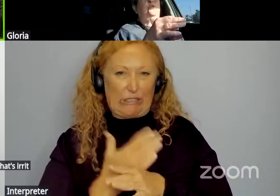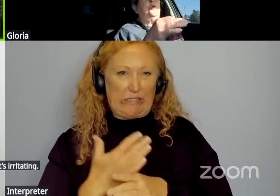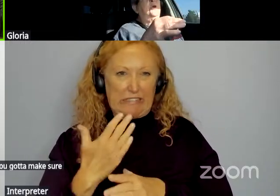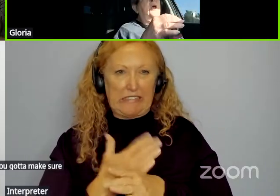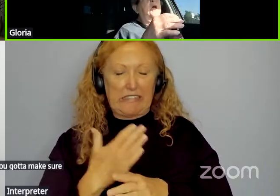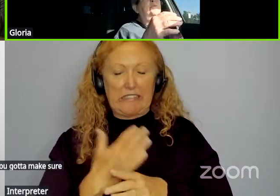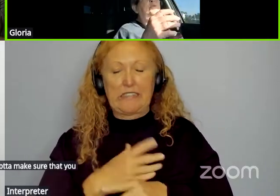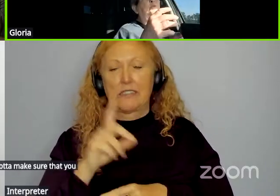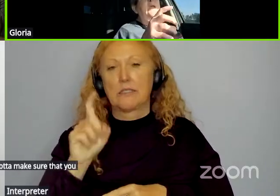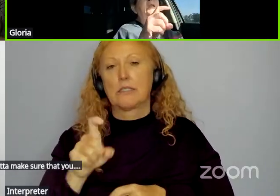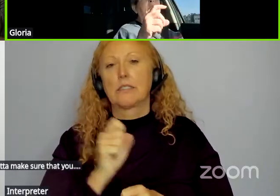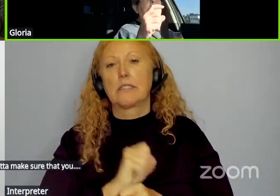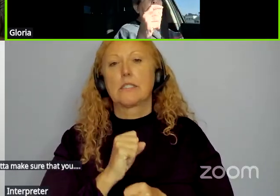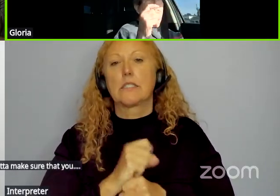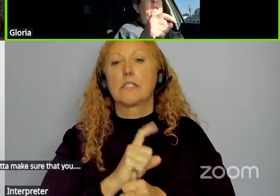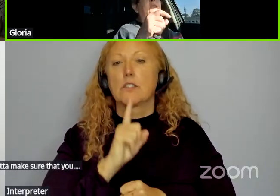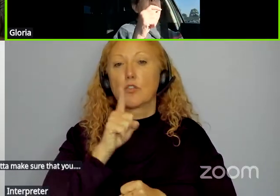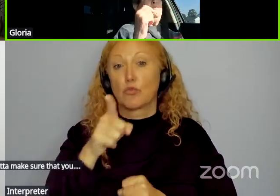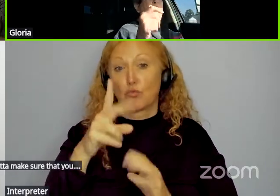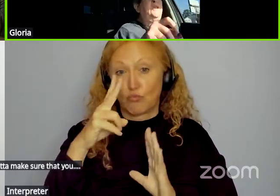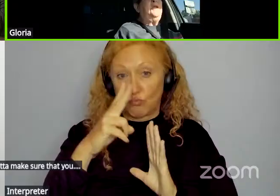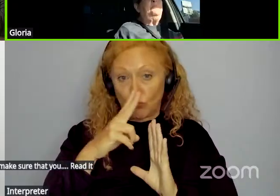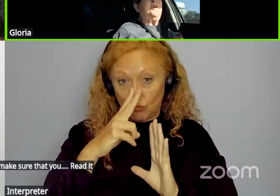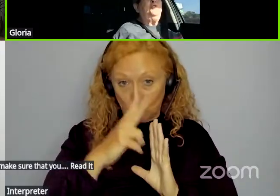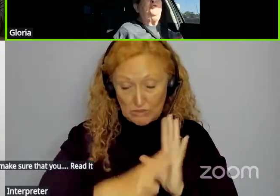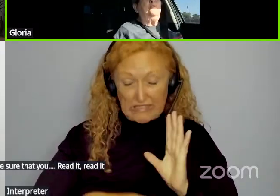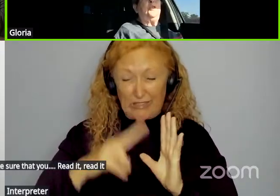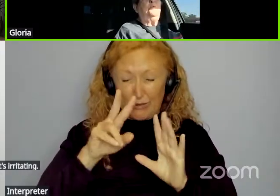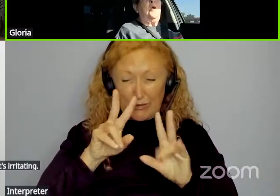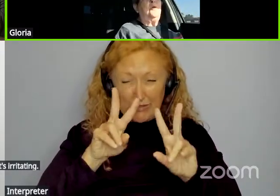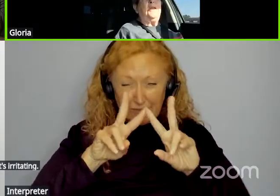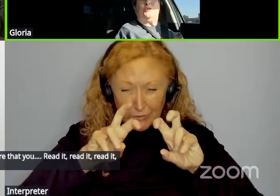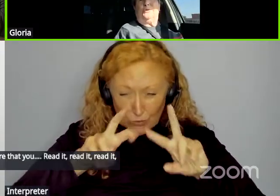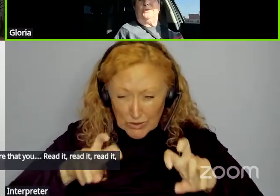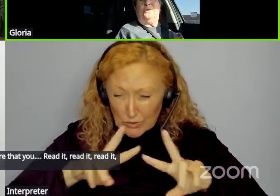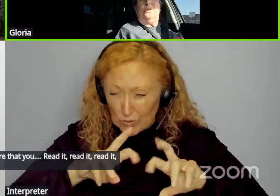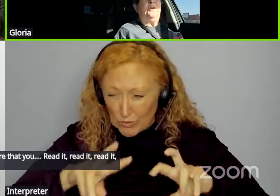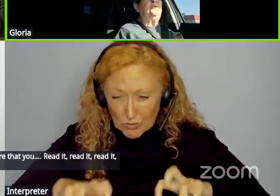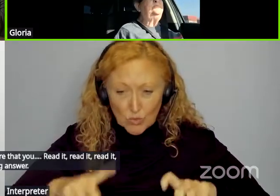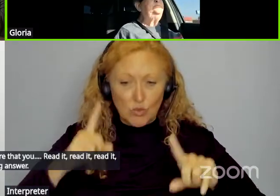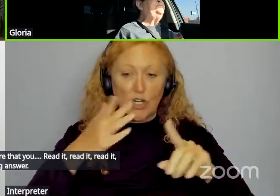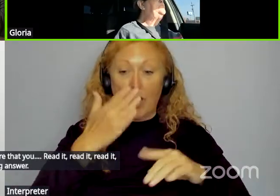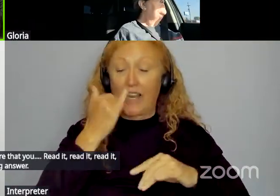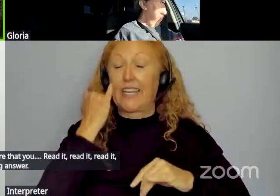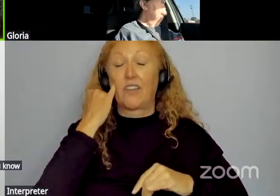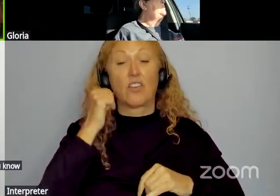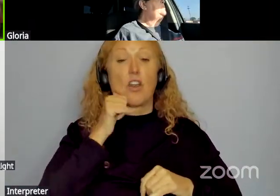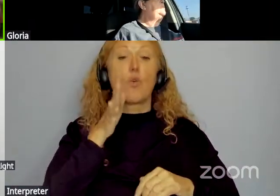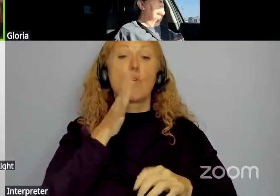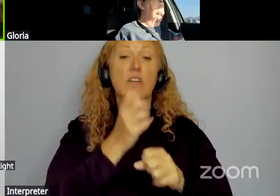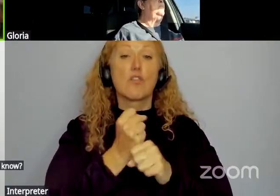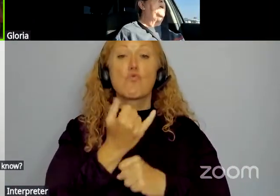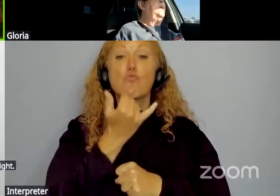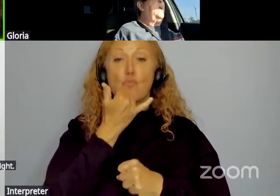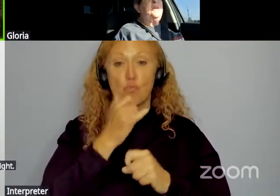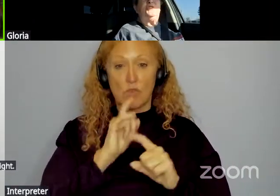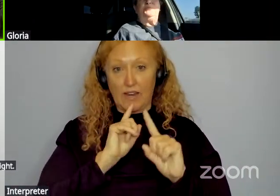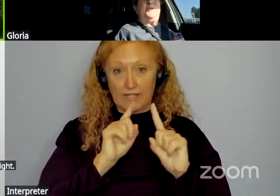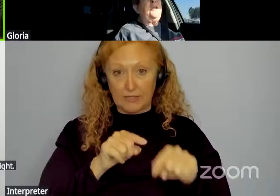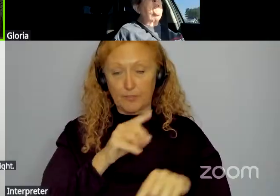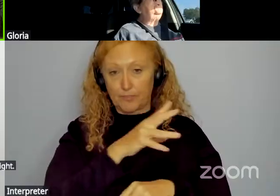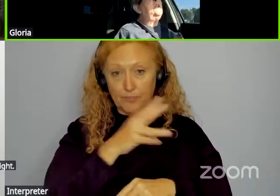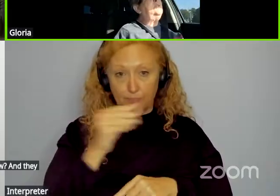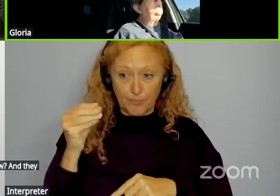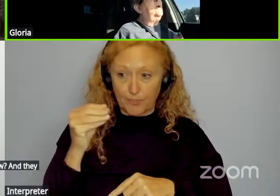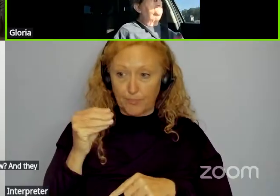that you read it, read it because you're going to get a wrong answer. You know, Right. and